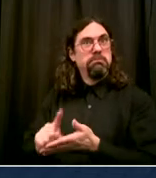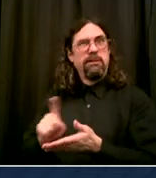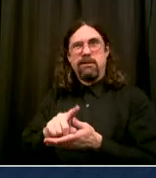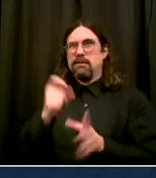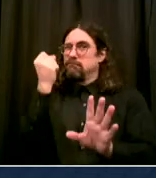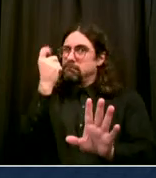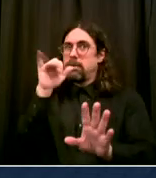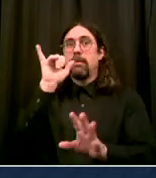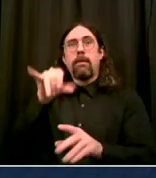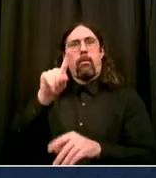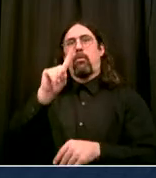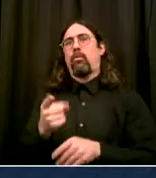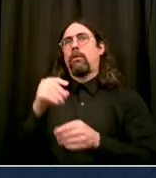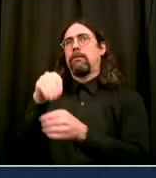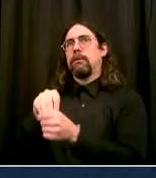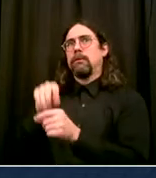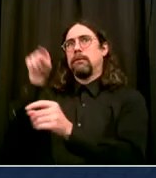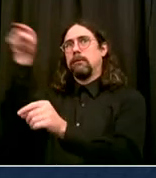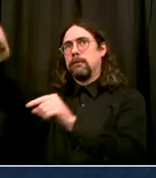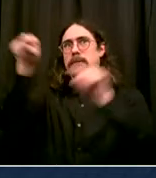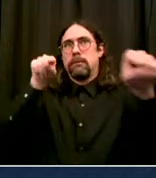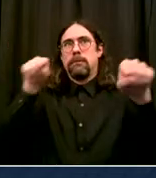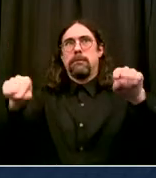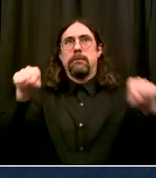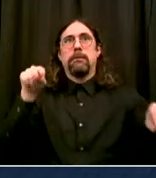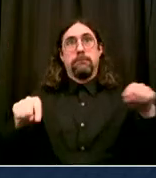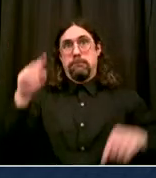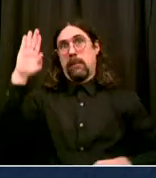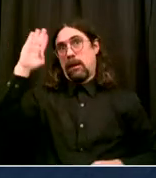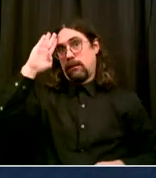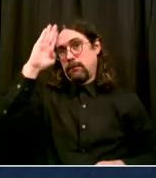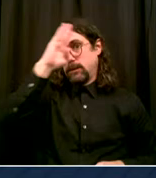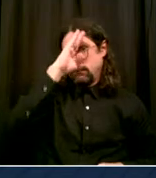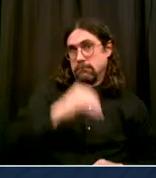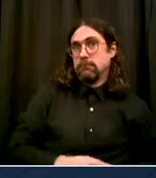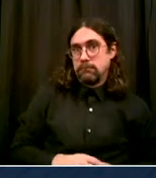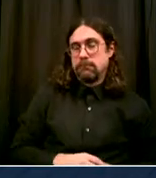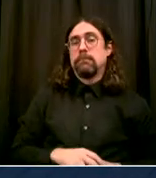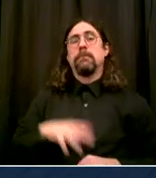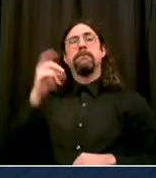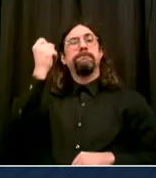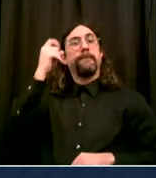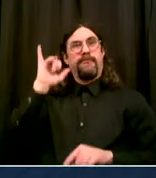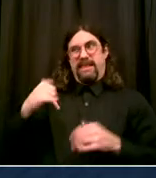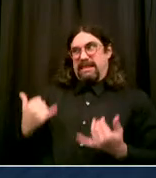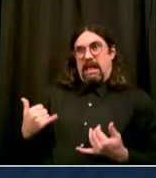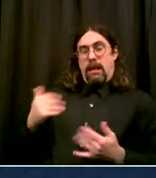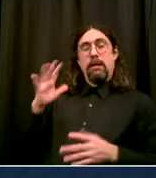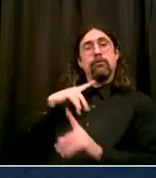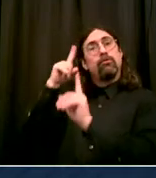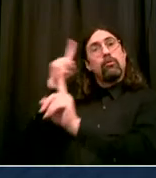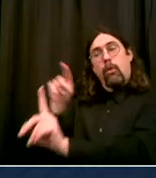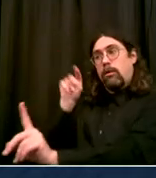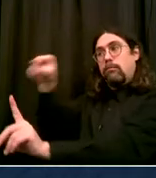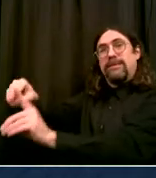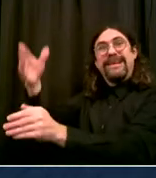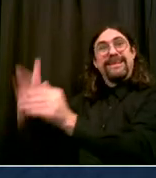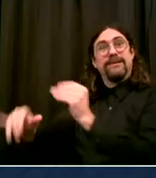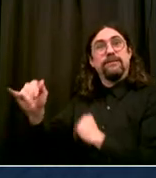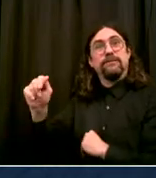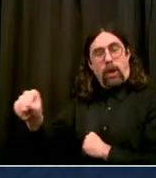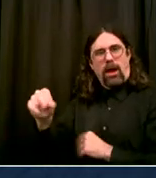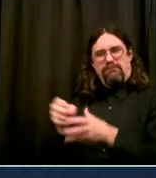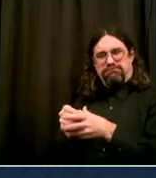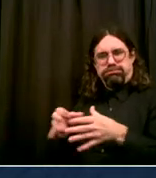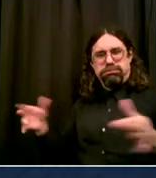Our community vaccination partners, these are our partners who we contract with. They go into community-based organizations, as the mayor talked about, in